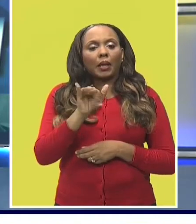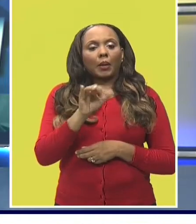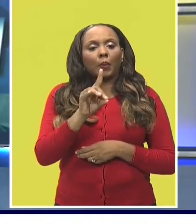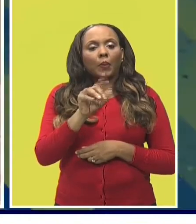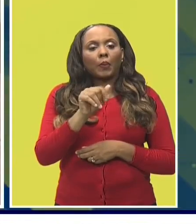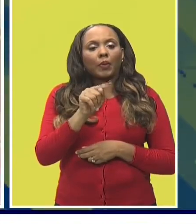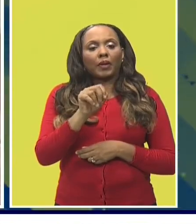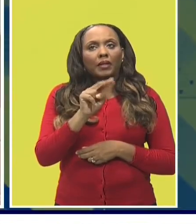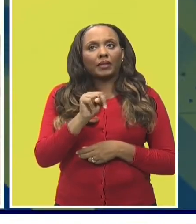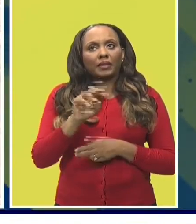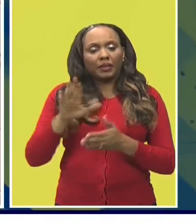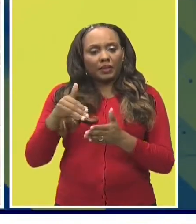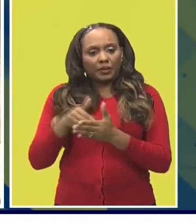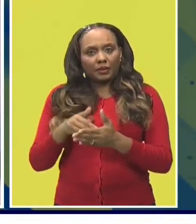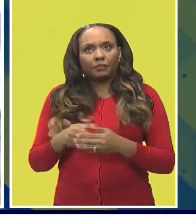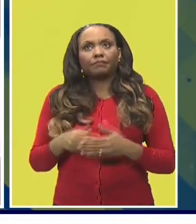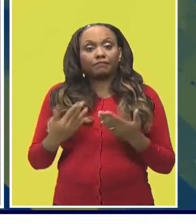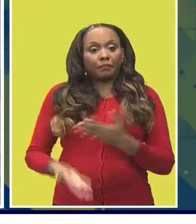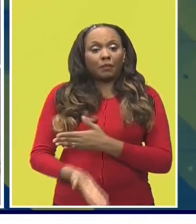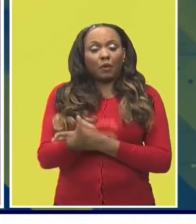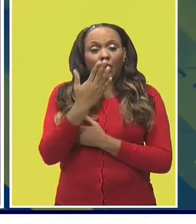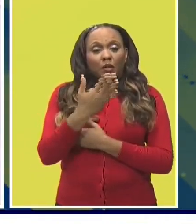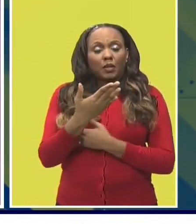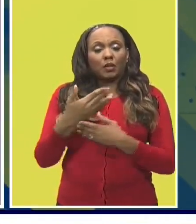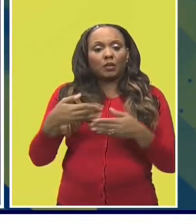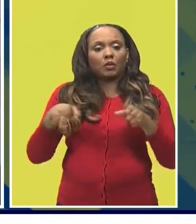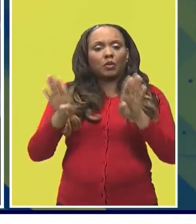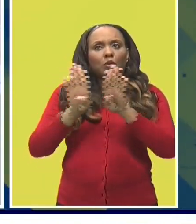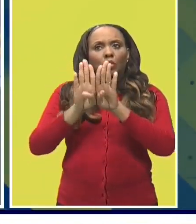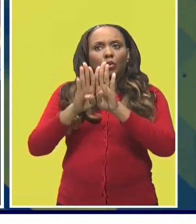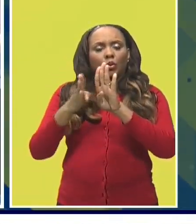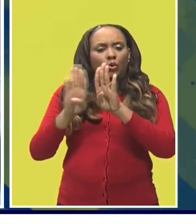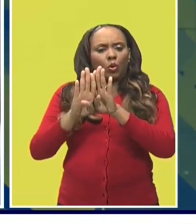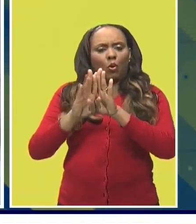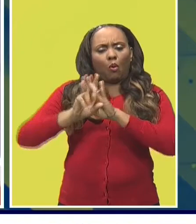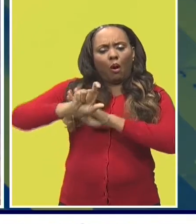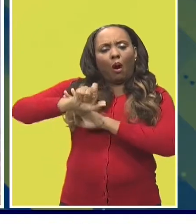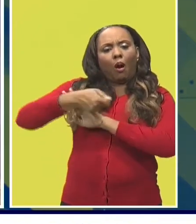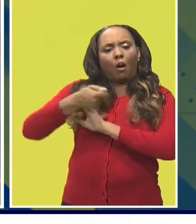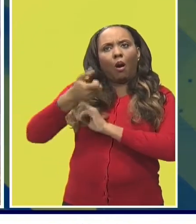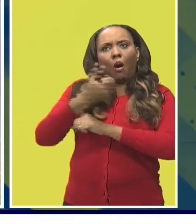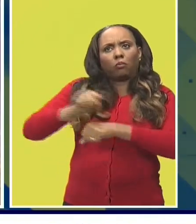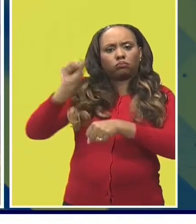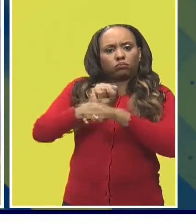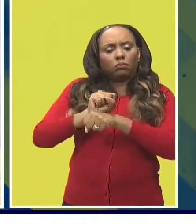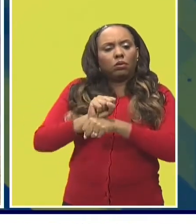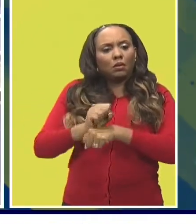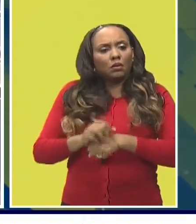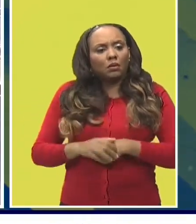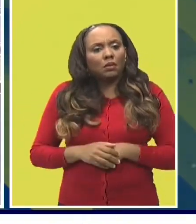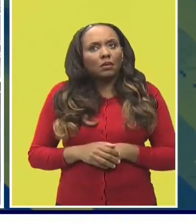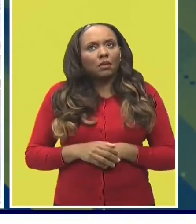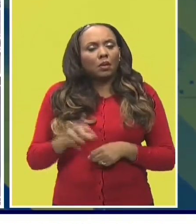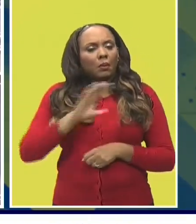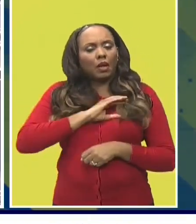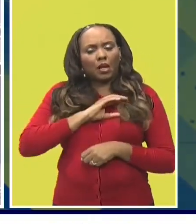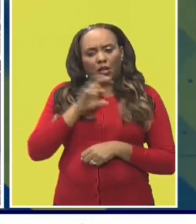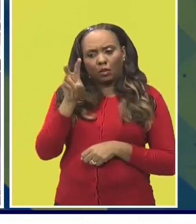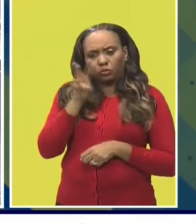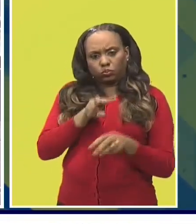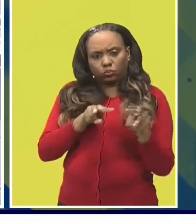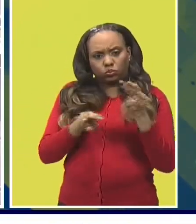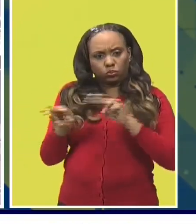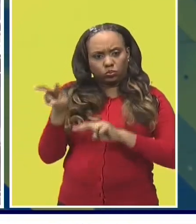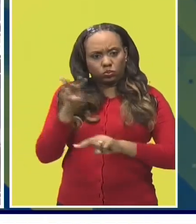the doors of the variety store were padlocked and police officers kept a watchful eye on that building. Officials from the Ministry of Housing